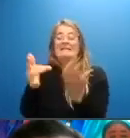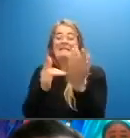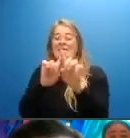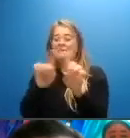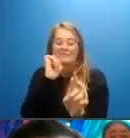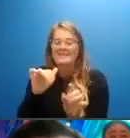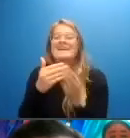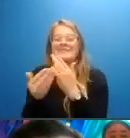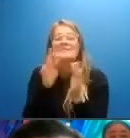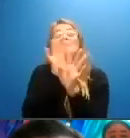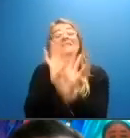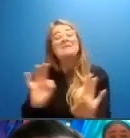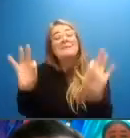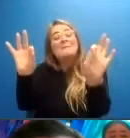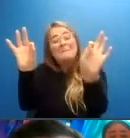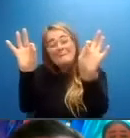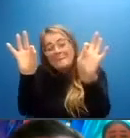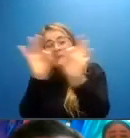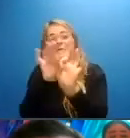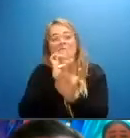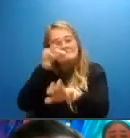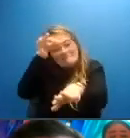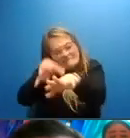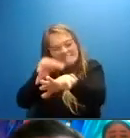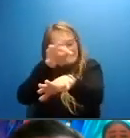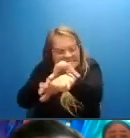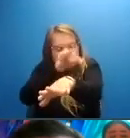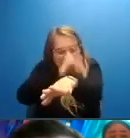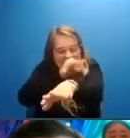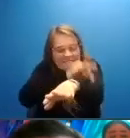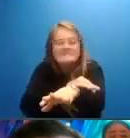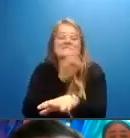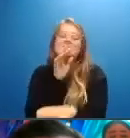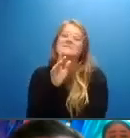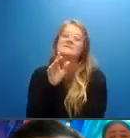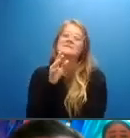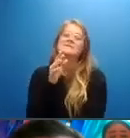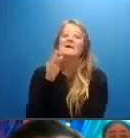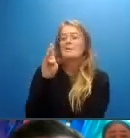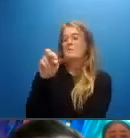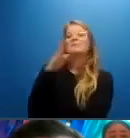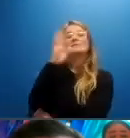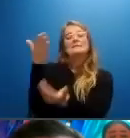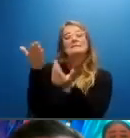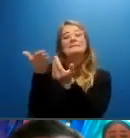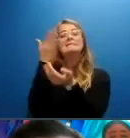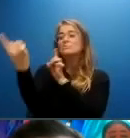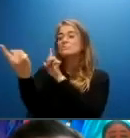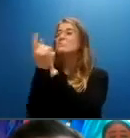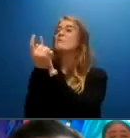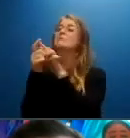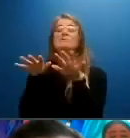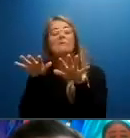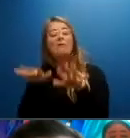so important. Barb gets right in there, and she's very approachable and calm and kind.